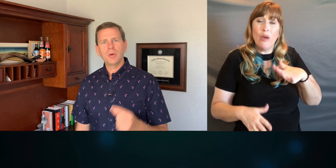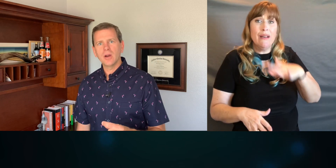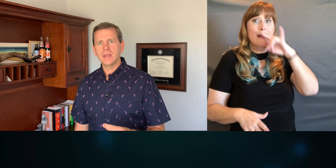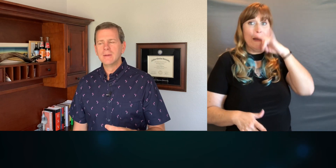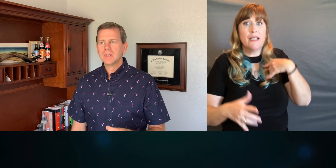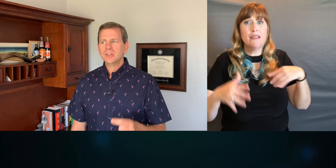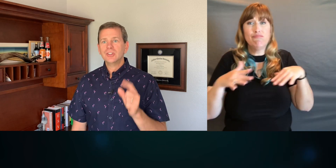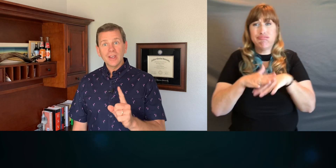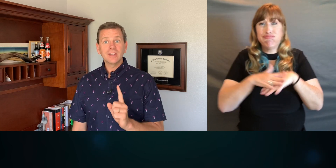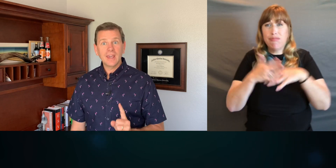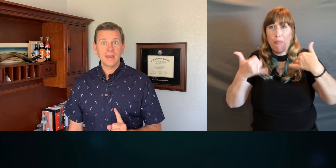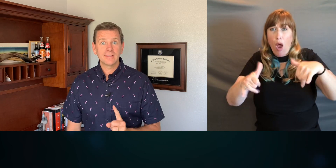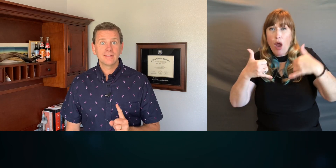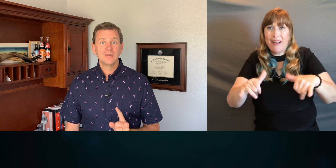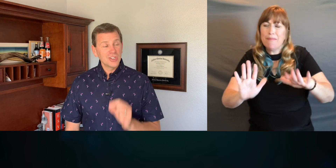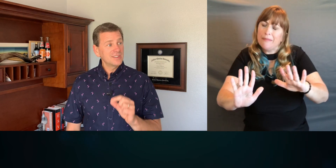have a party,